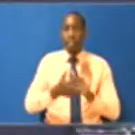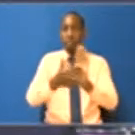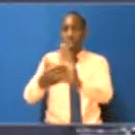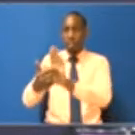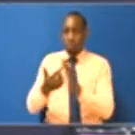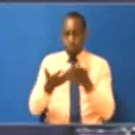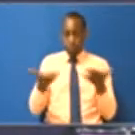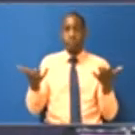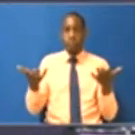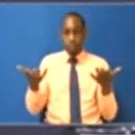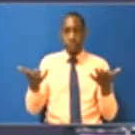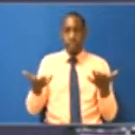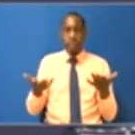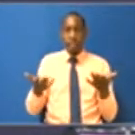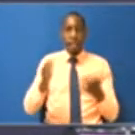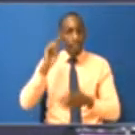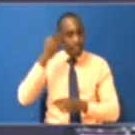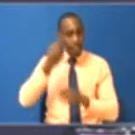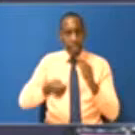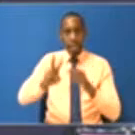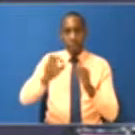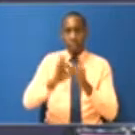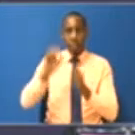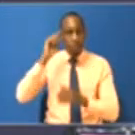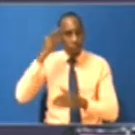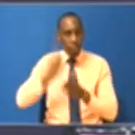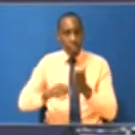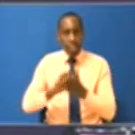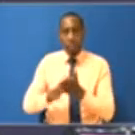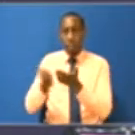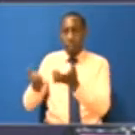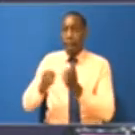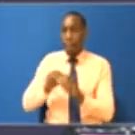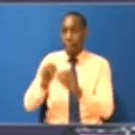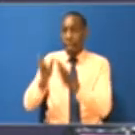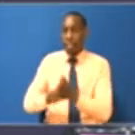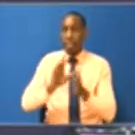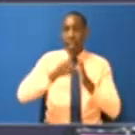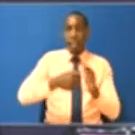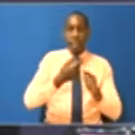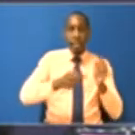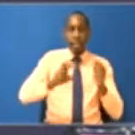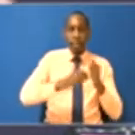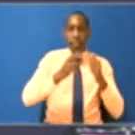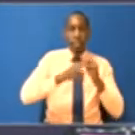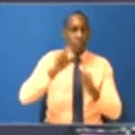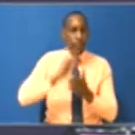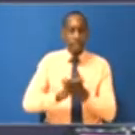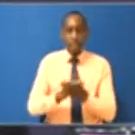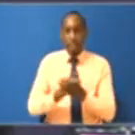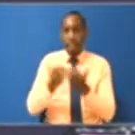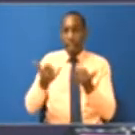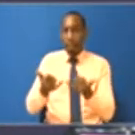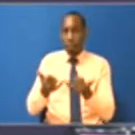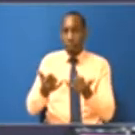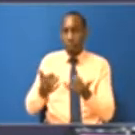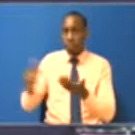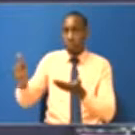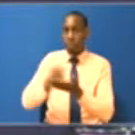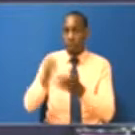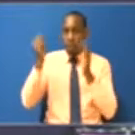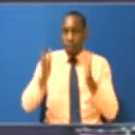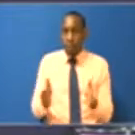there i think in 2013 we thought you required a manager later on in 2017 we got to get largely